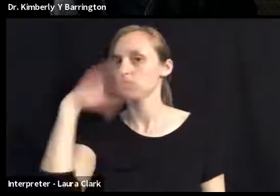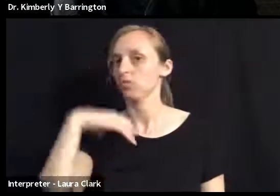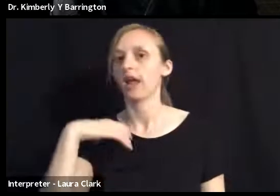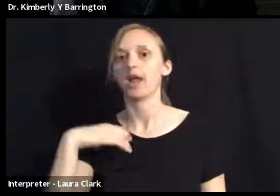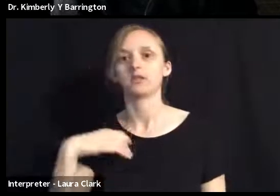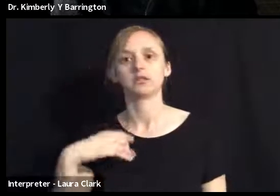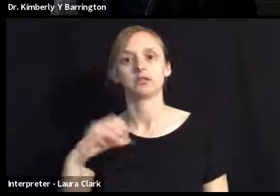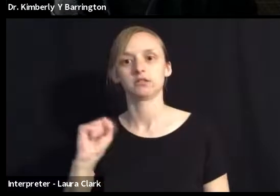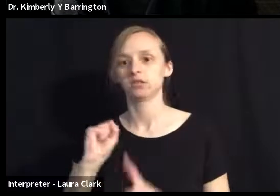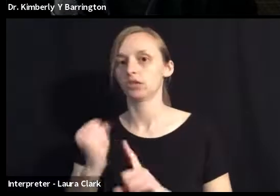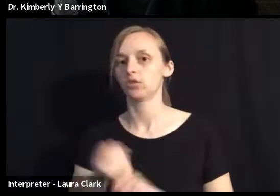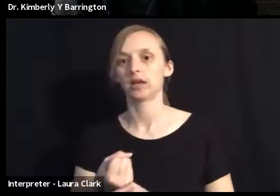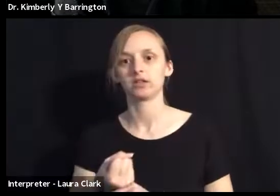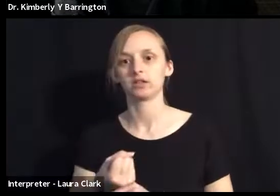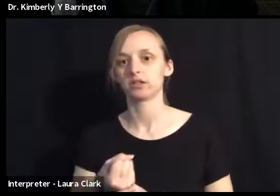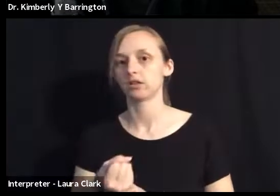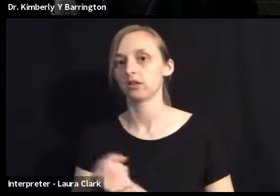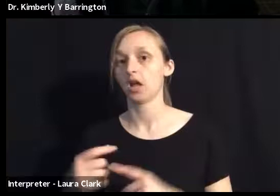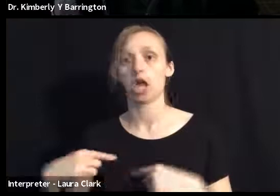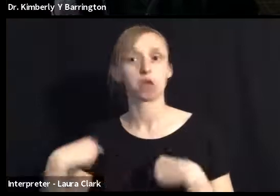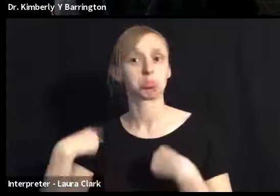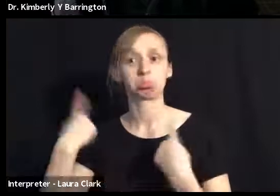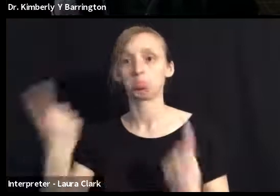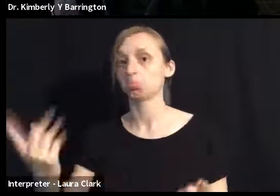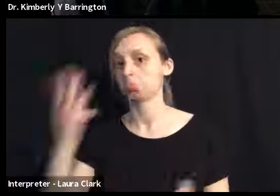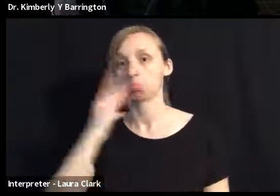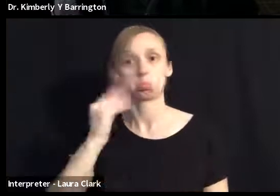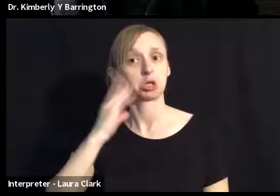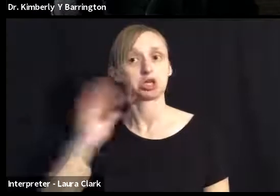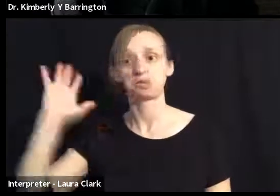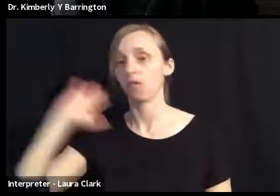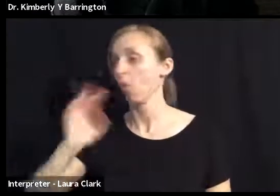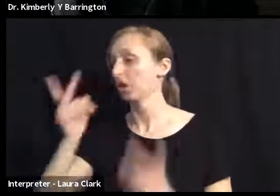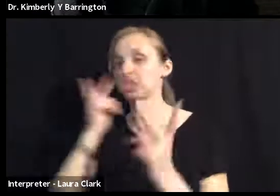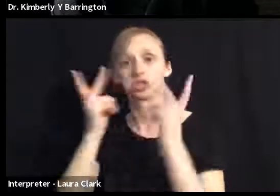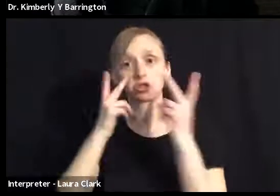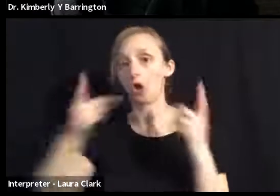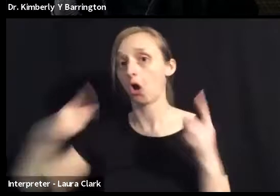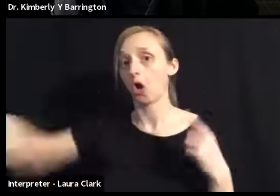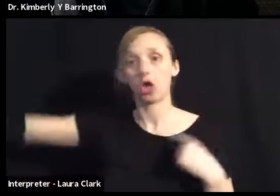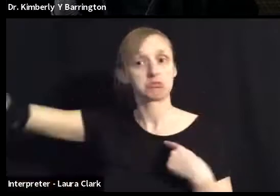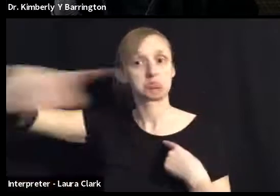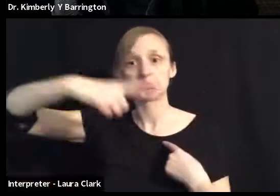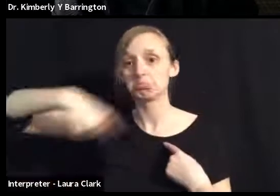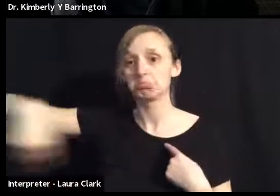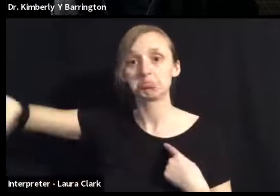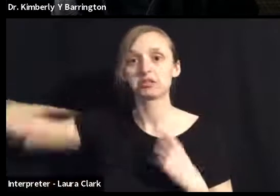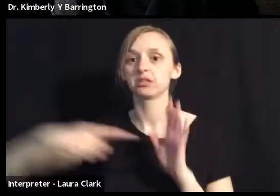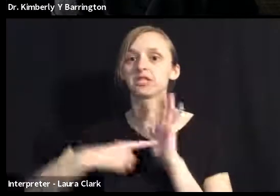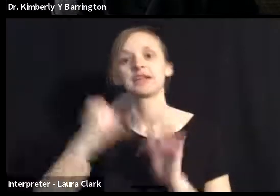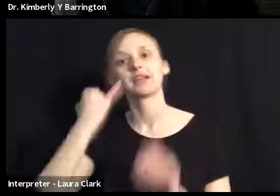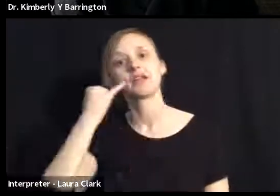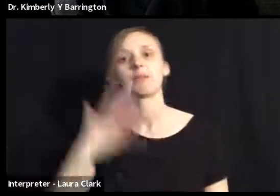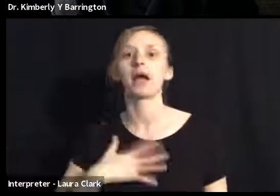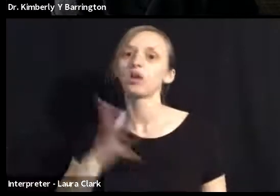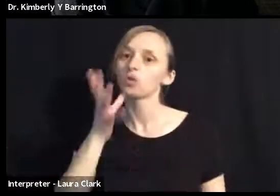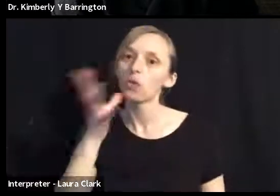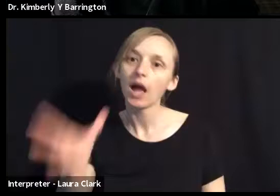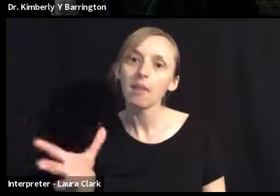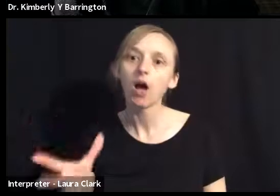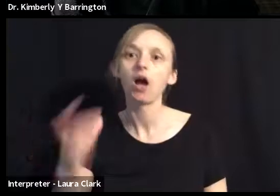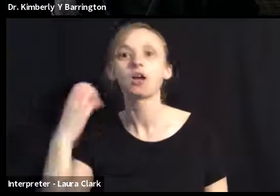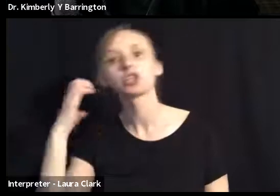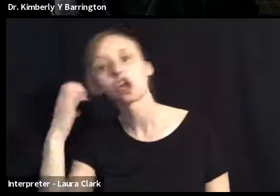in when you have not experienced it around. Now, I believe if my grandmother or my cousin or anybody or a